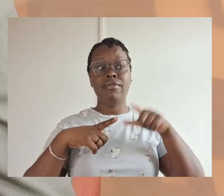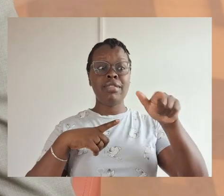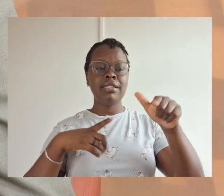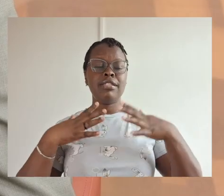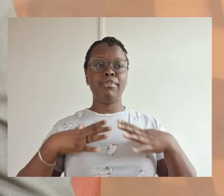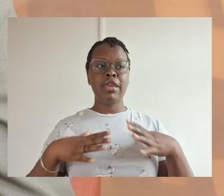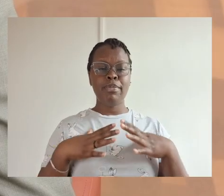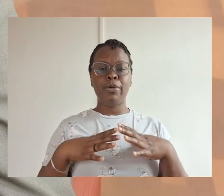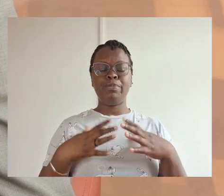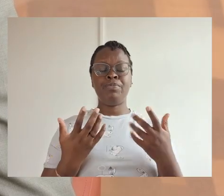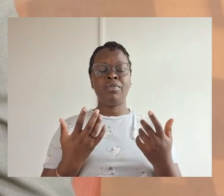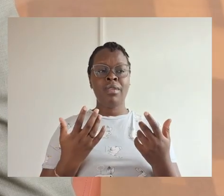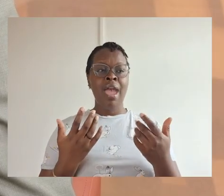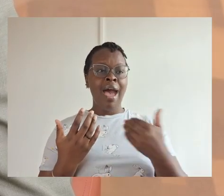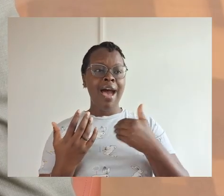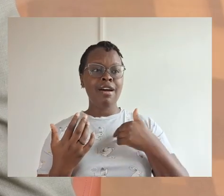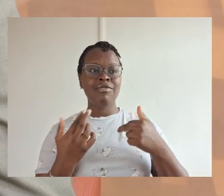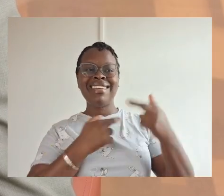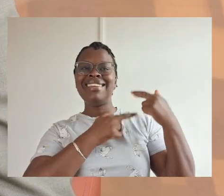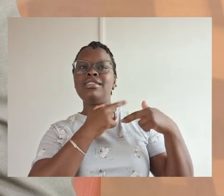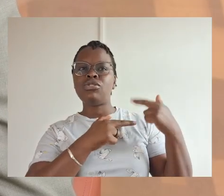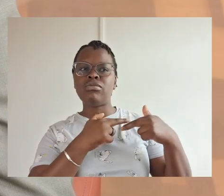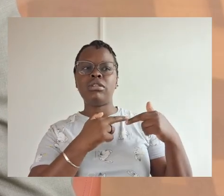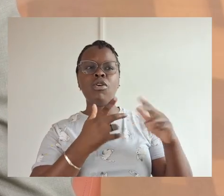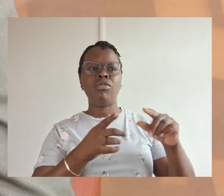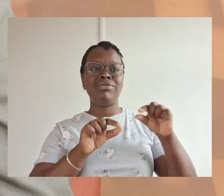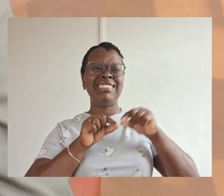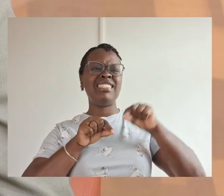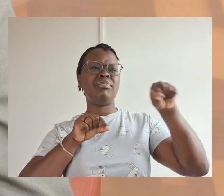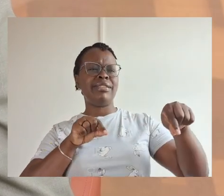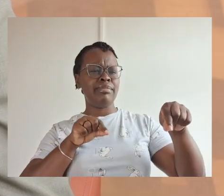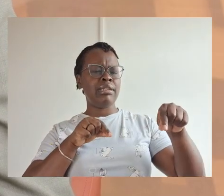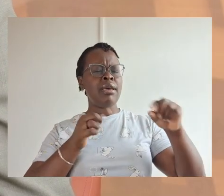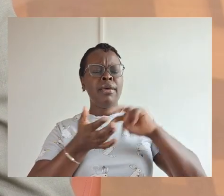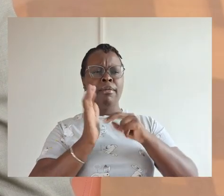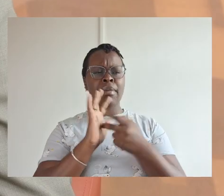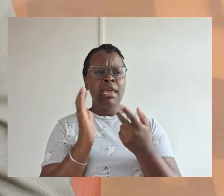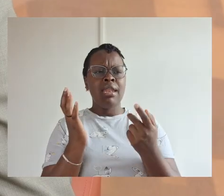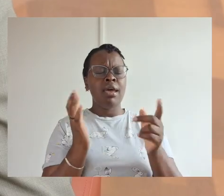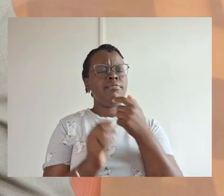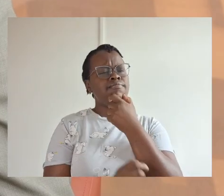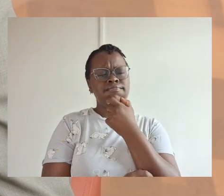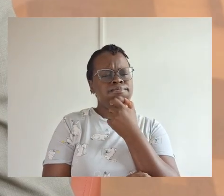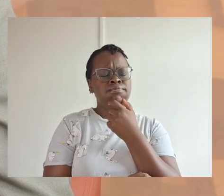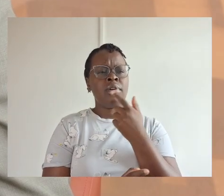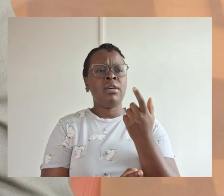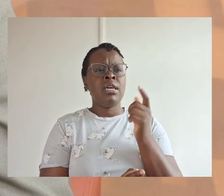these are people with history of displacement. And they know one